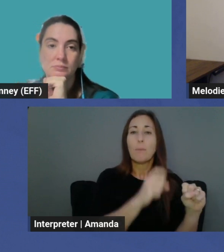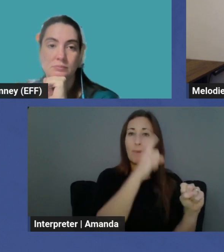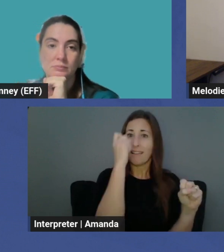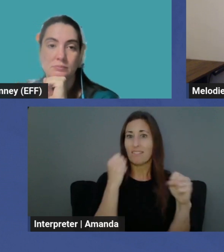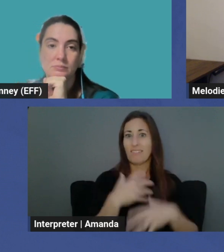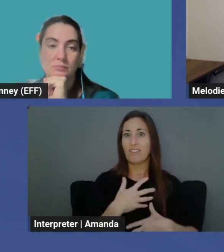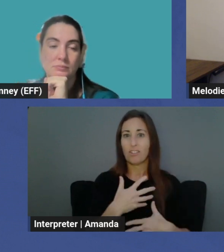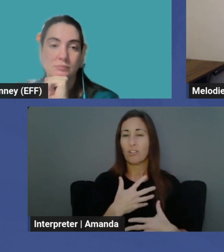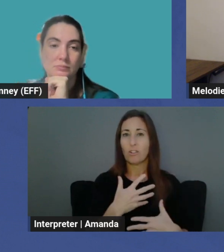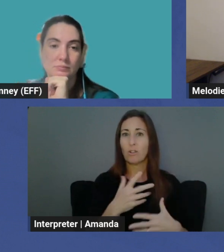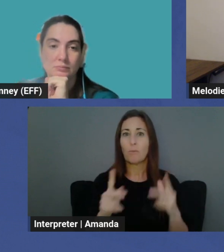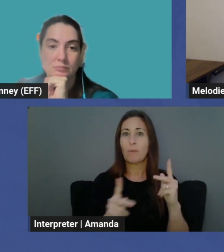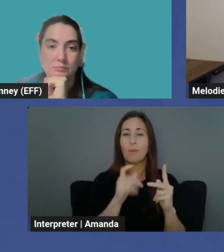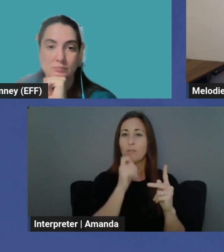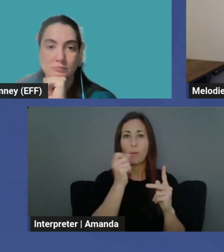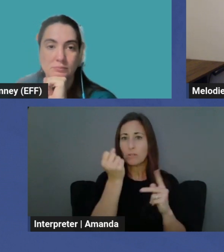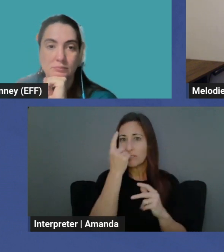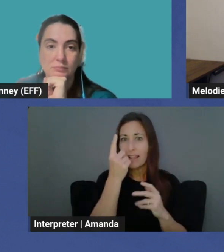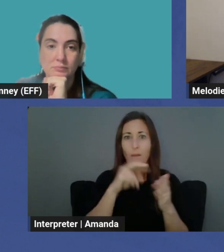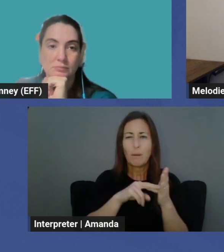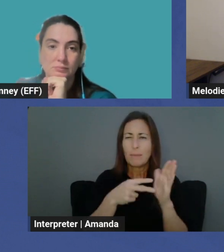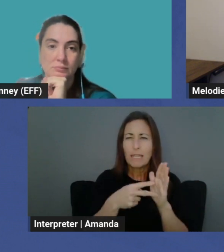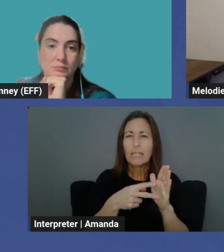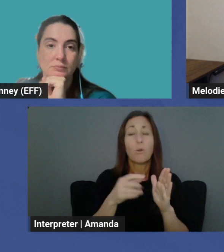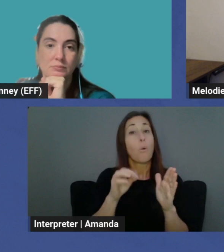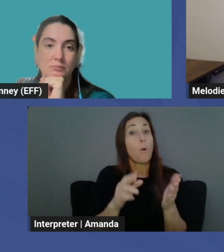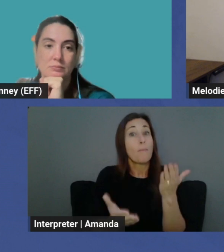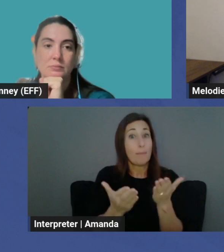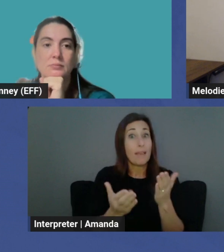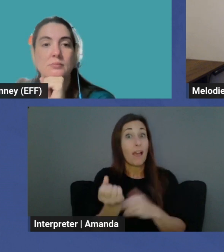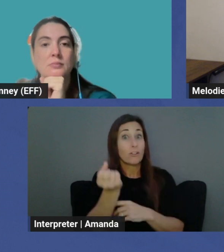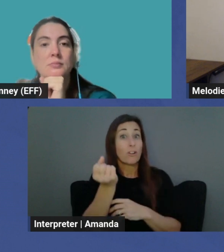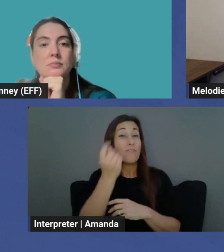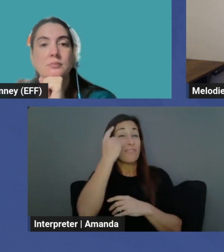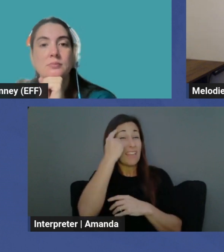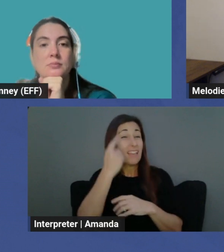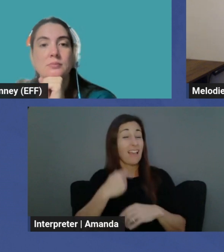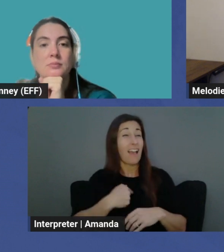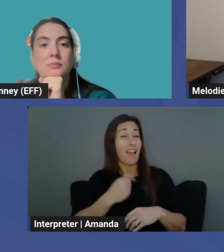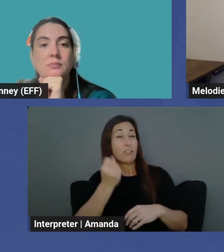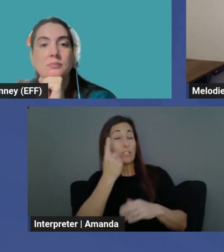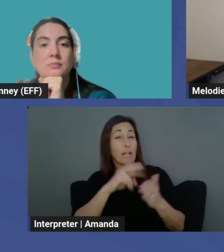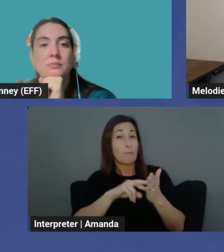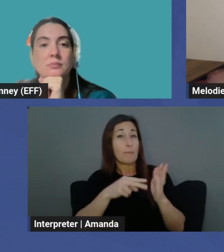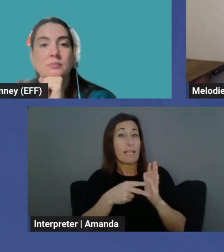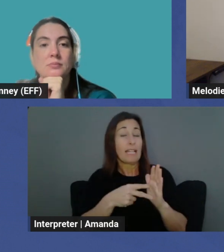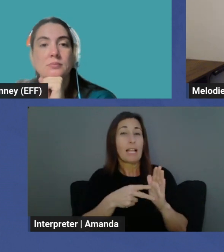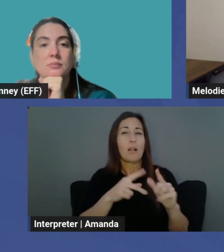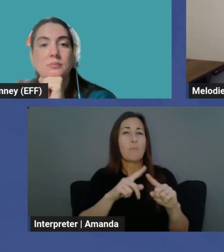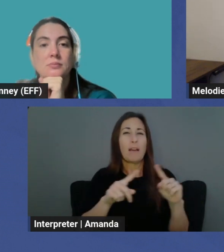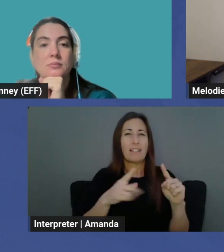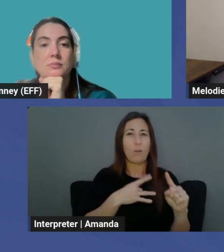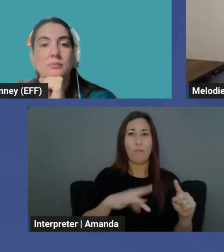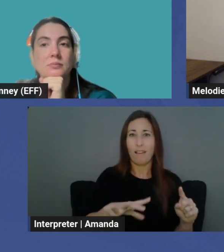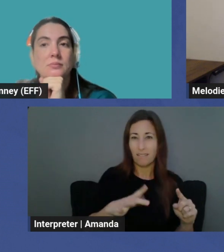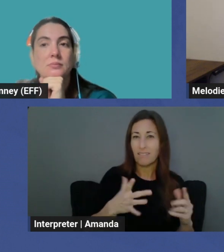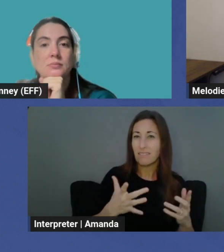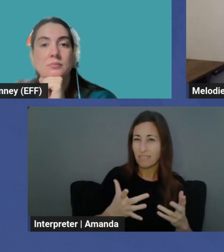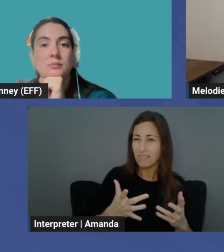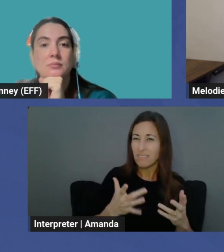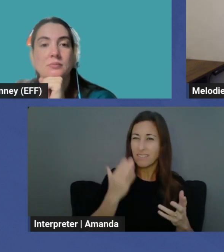understand what it means, or do understand what it means, or think they understand what it means and don't like it, right?